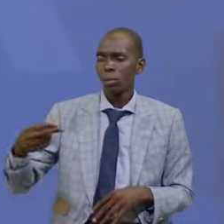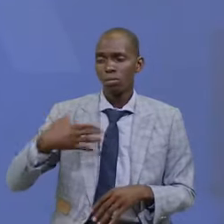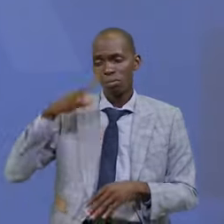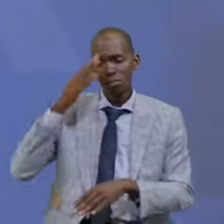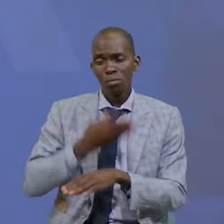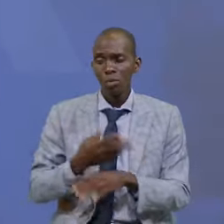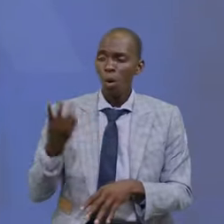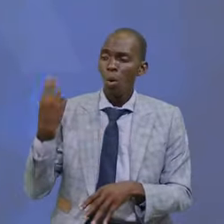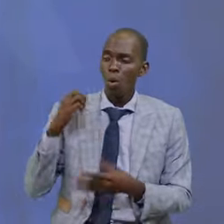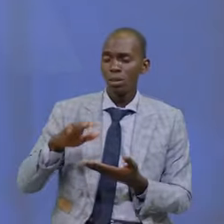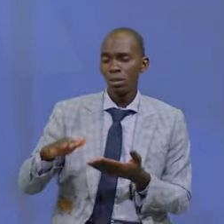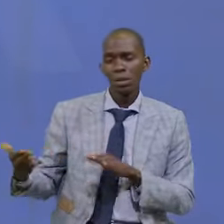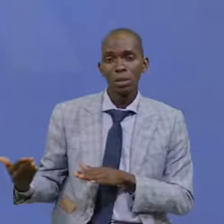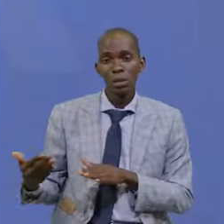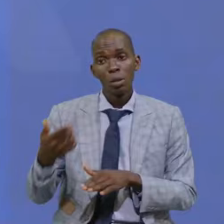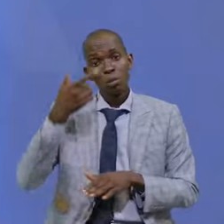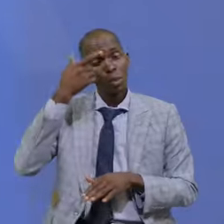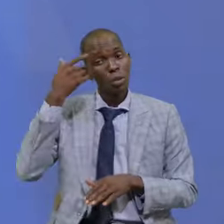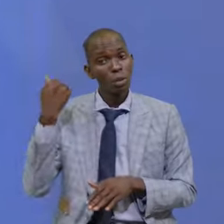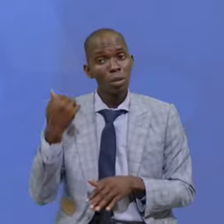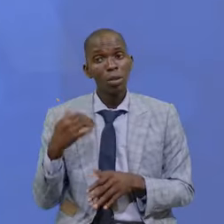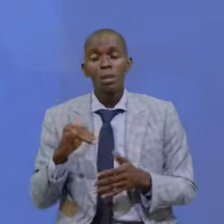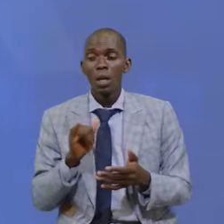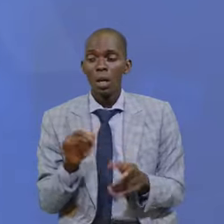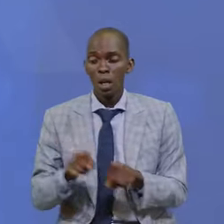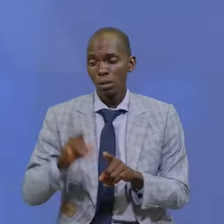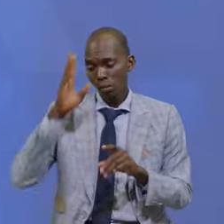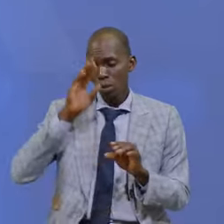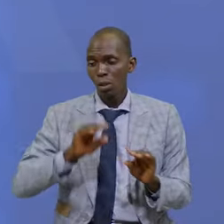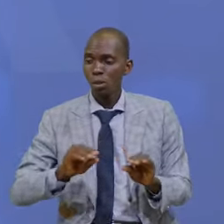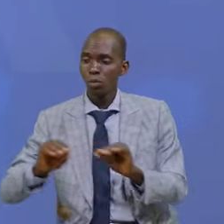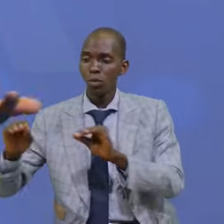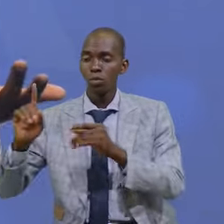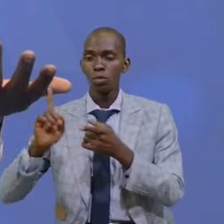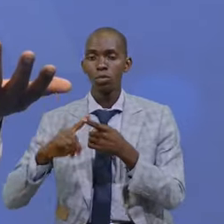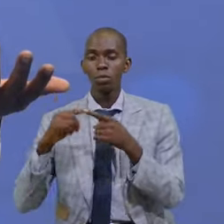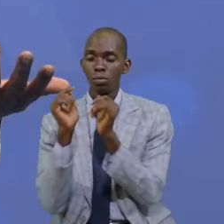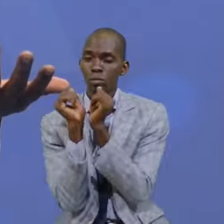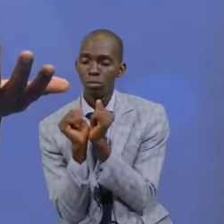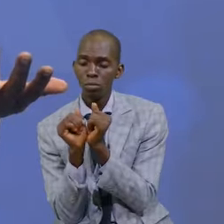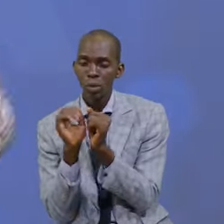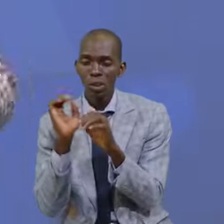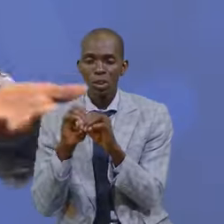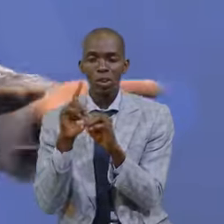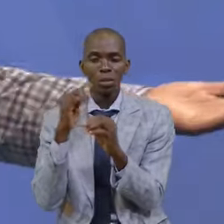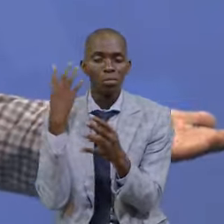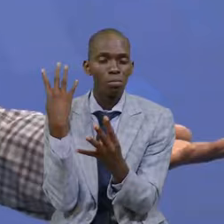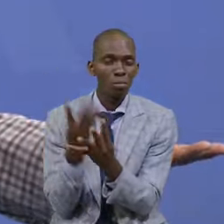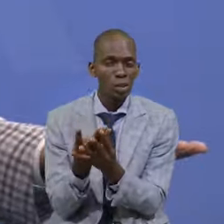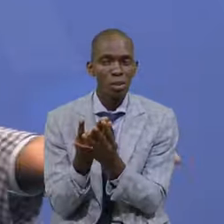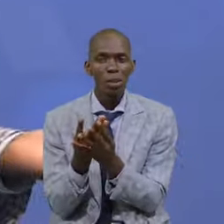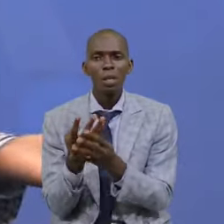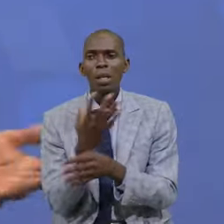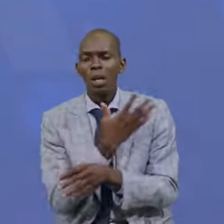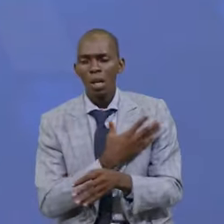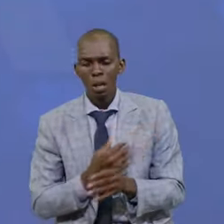because as he was put in slavery, in the prison, in the dungeon, and he showed him